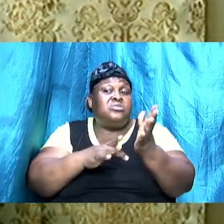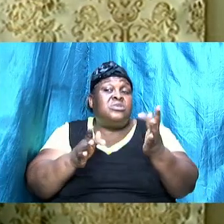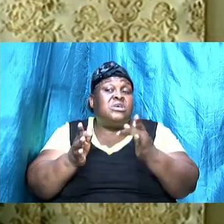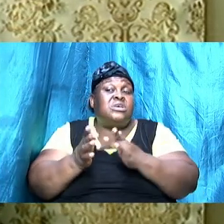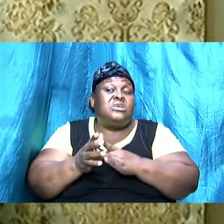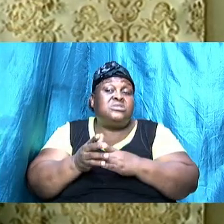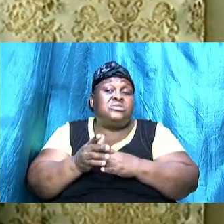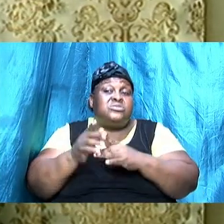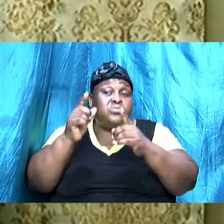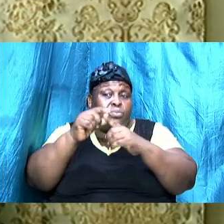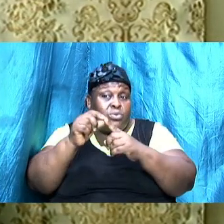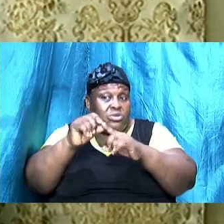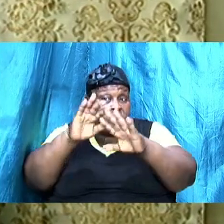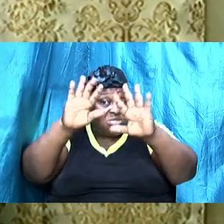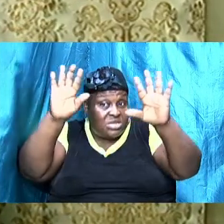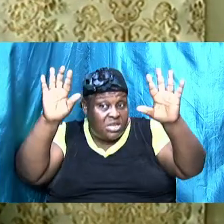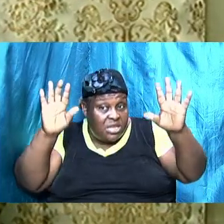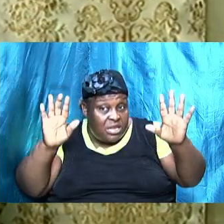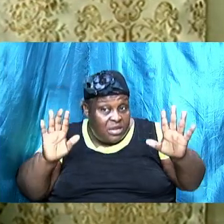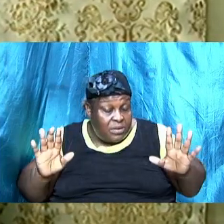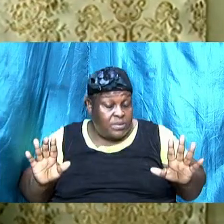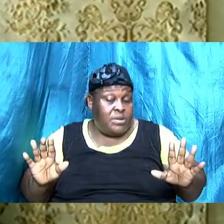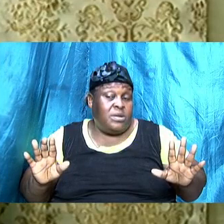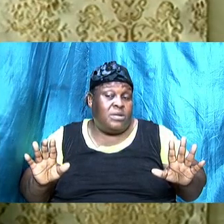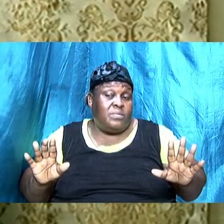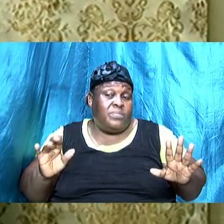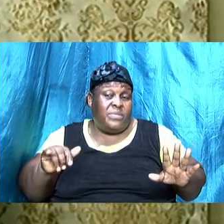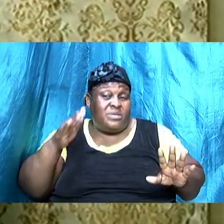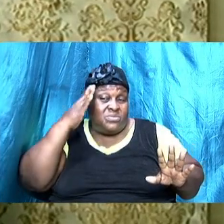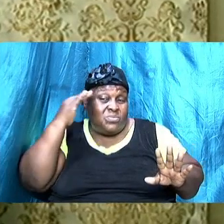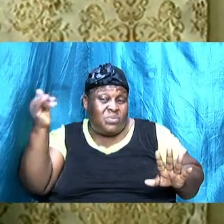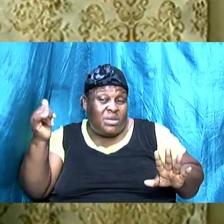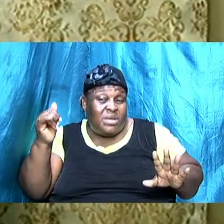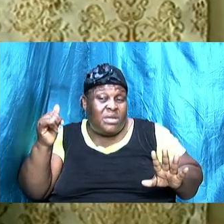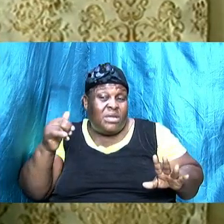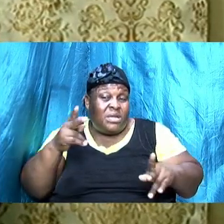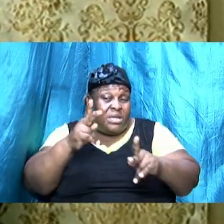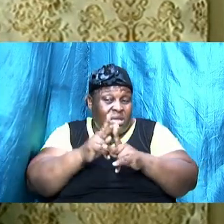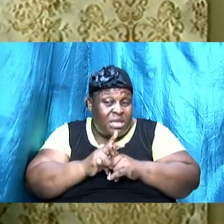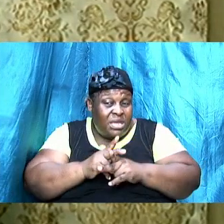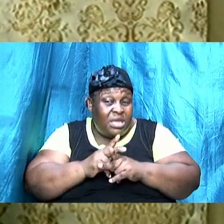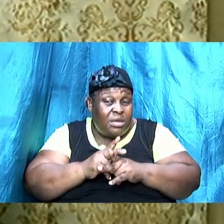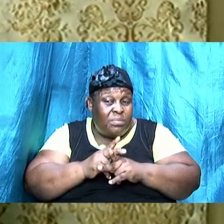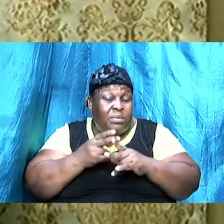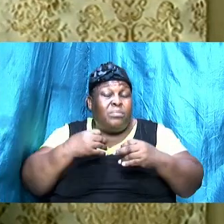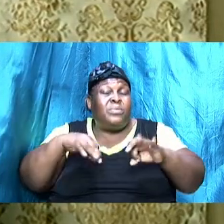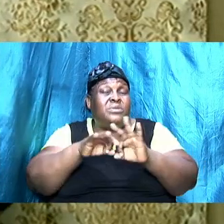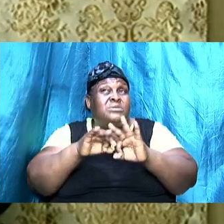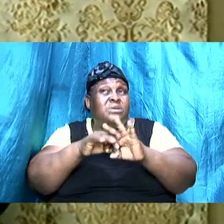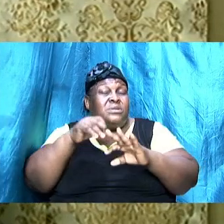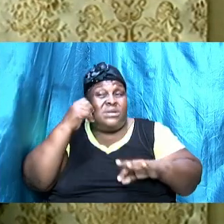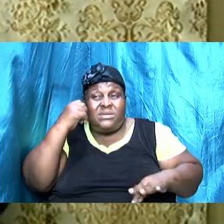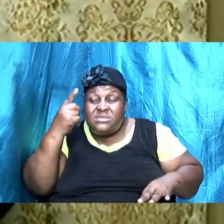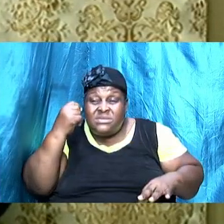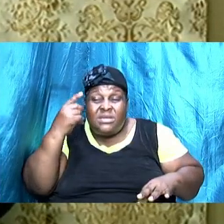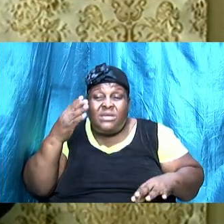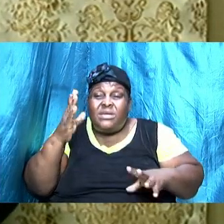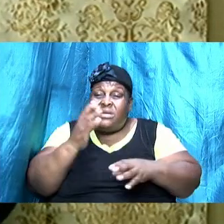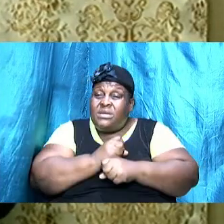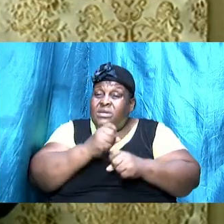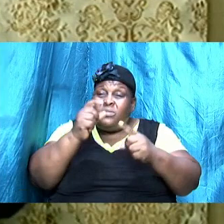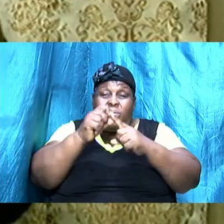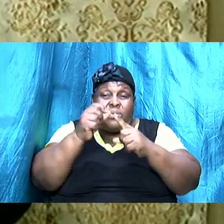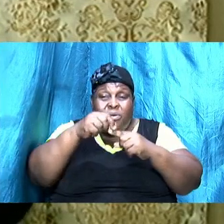Jesus' word is clear, and this is why I keep insisting that it is important that we understand and that we take the word